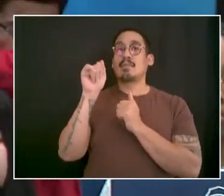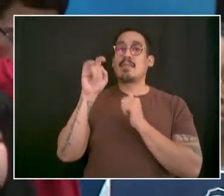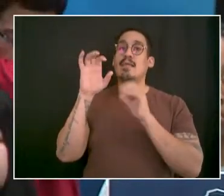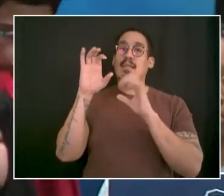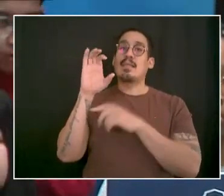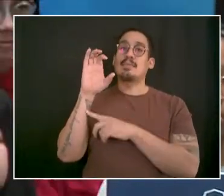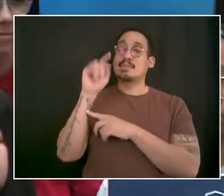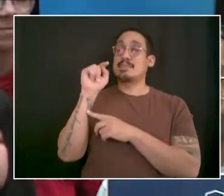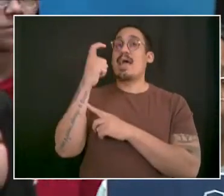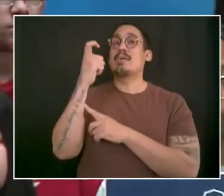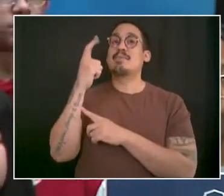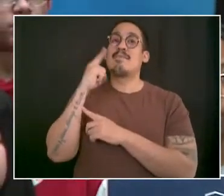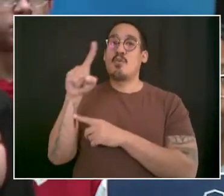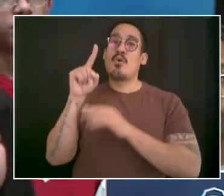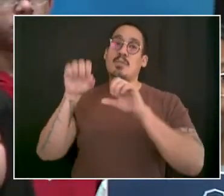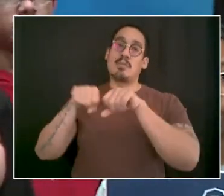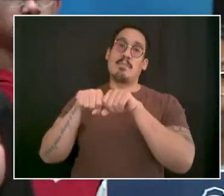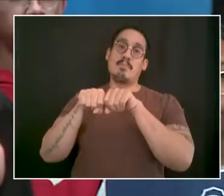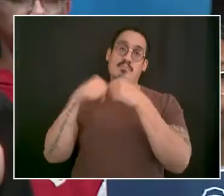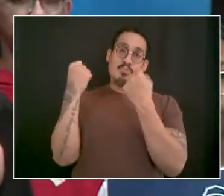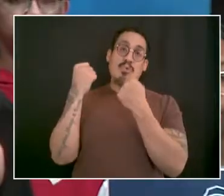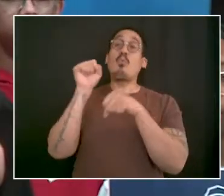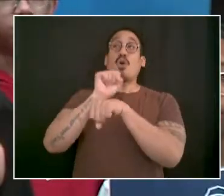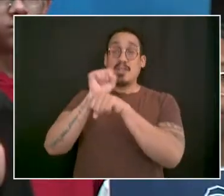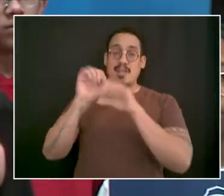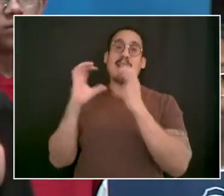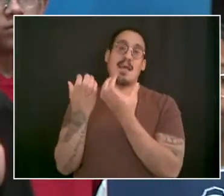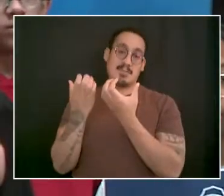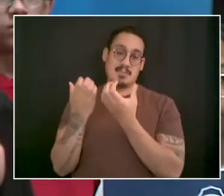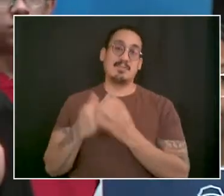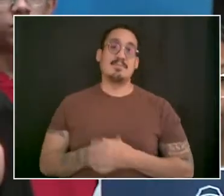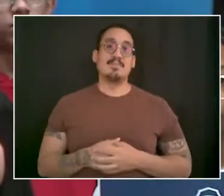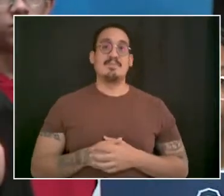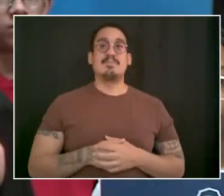and cut city personal income taxes for